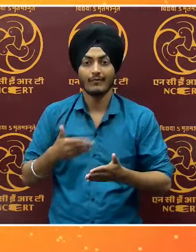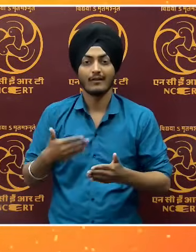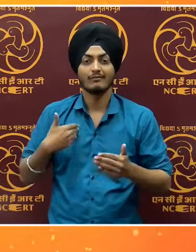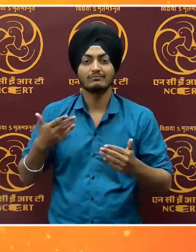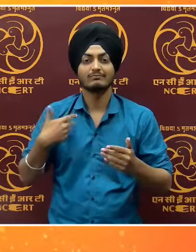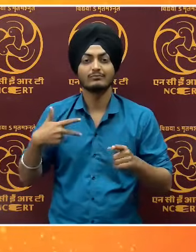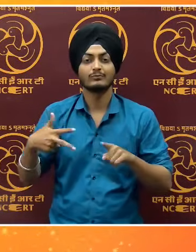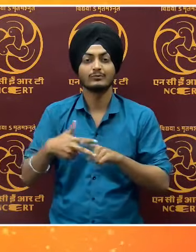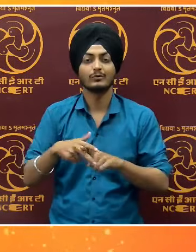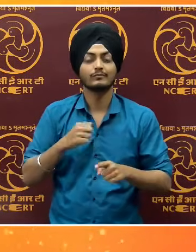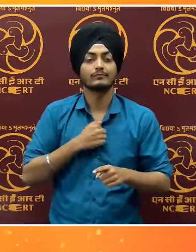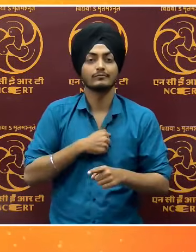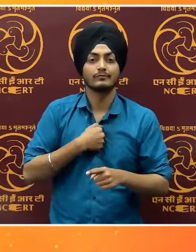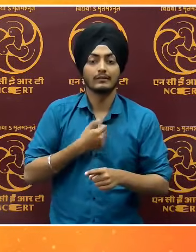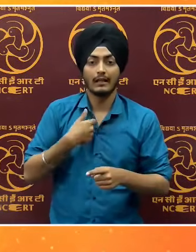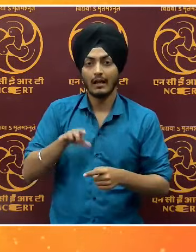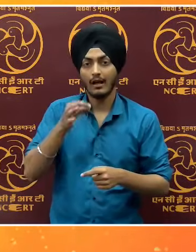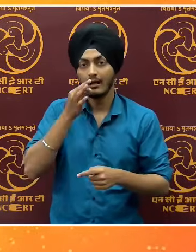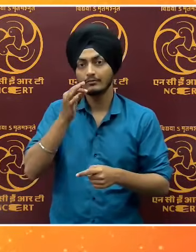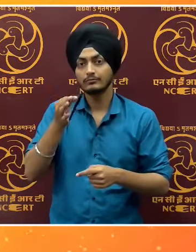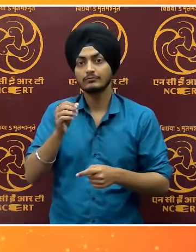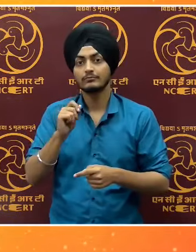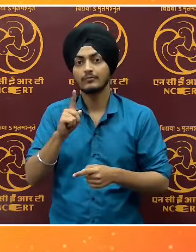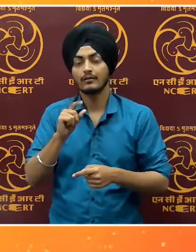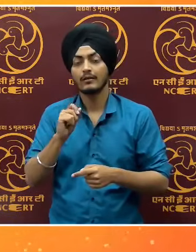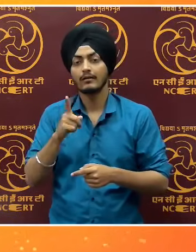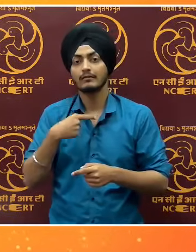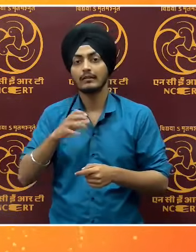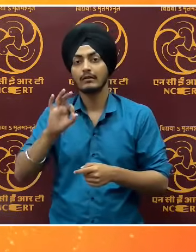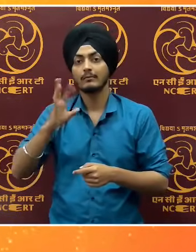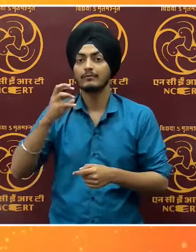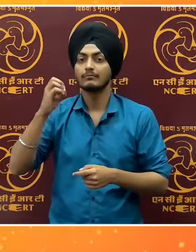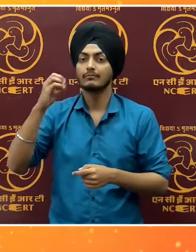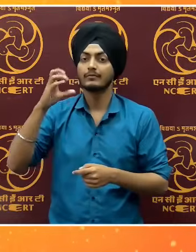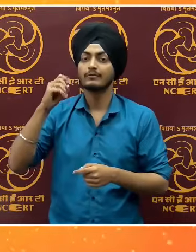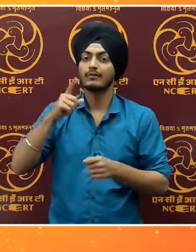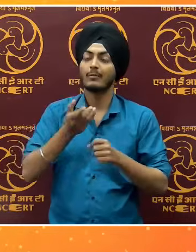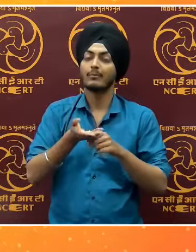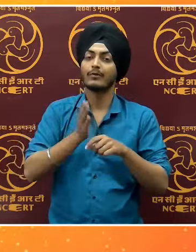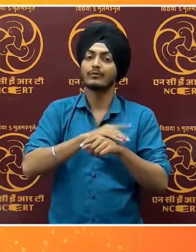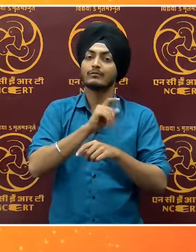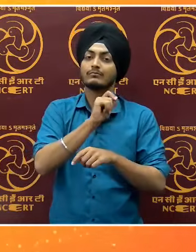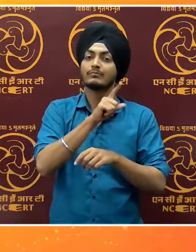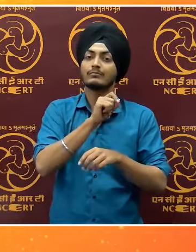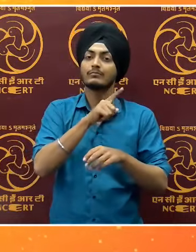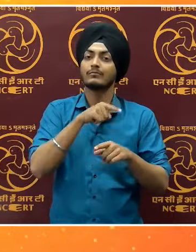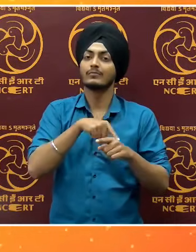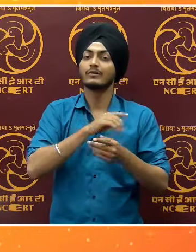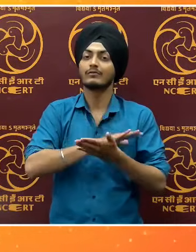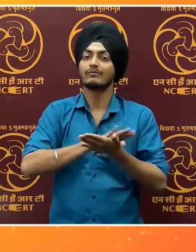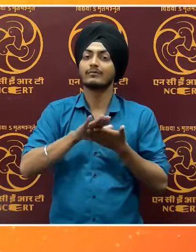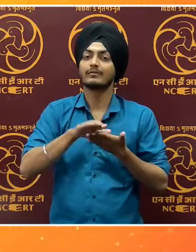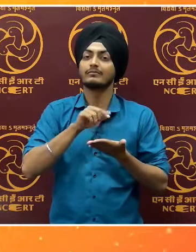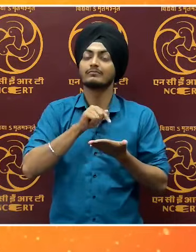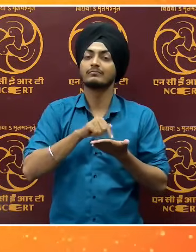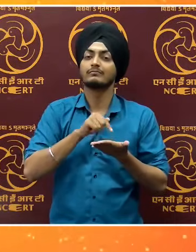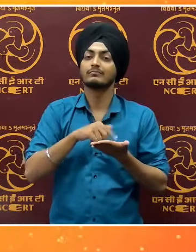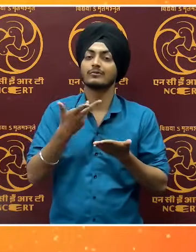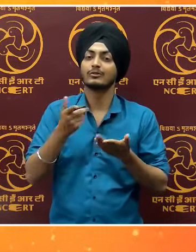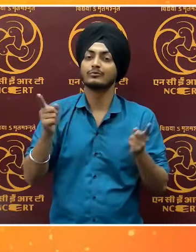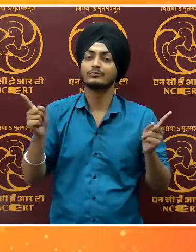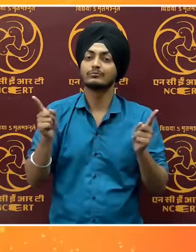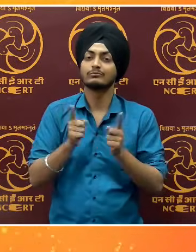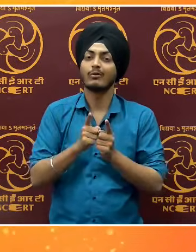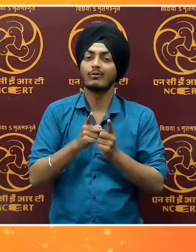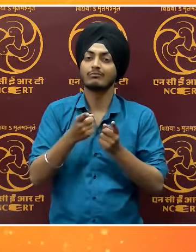interrupting you. Let me just ask you about the electricity part first. Just sum up the first